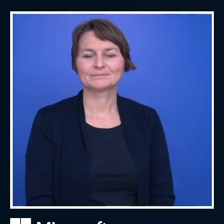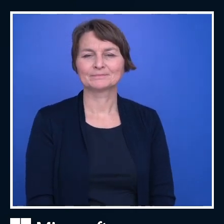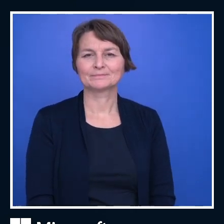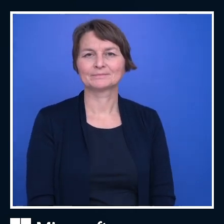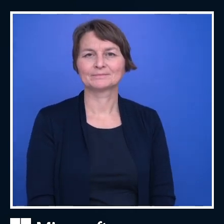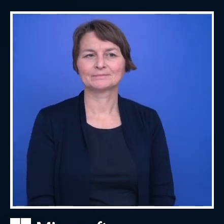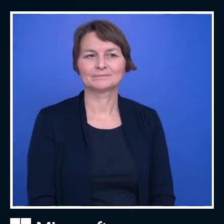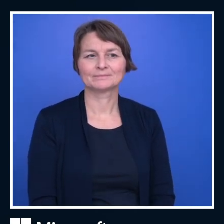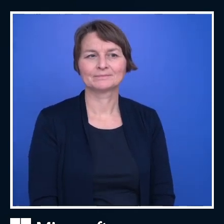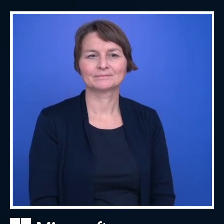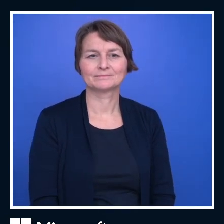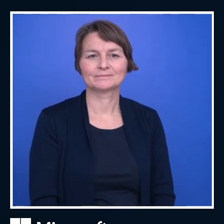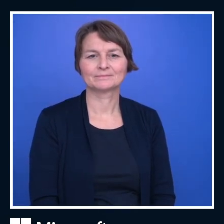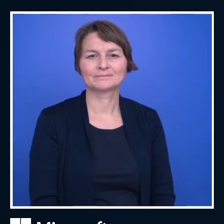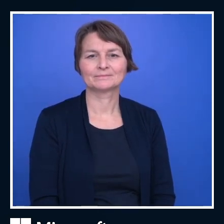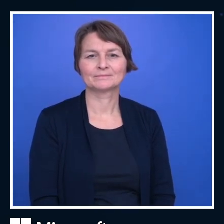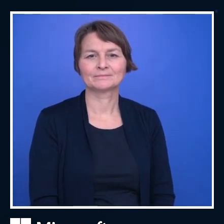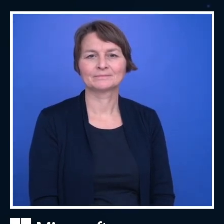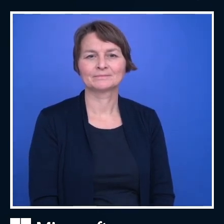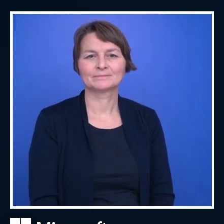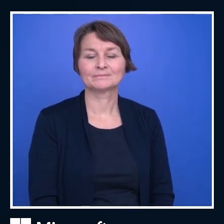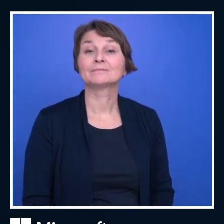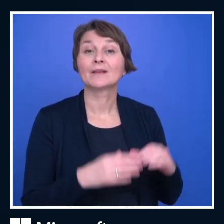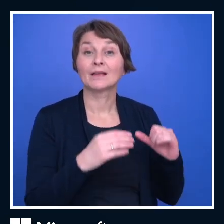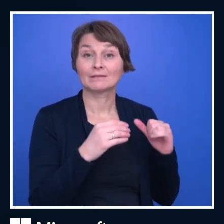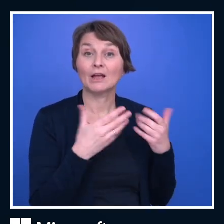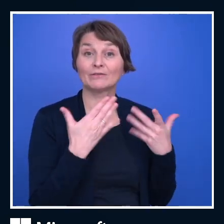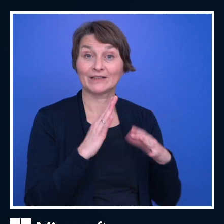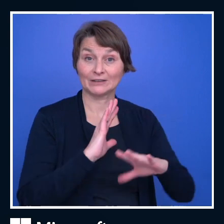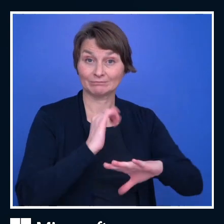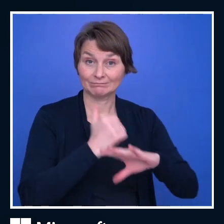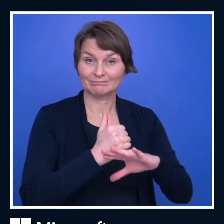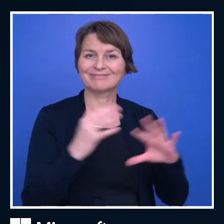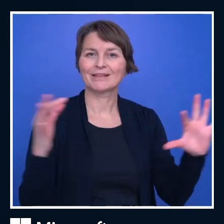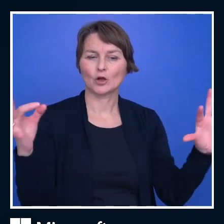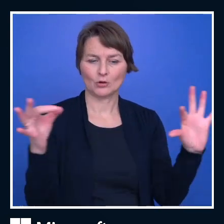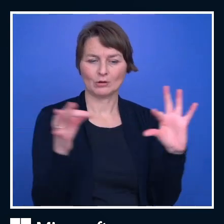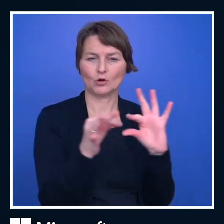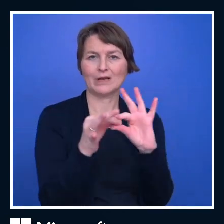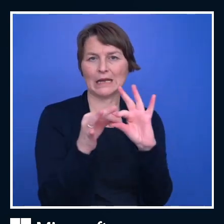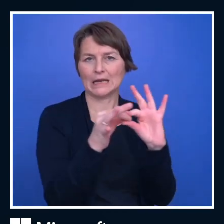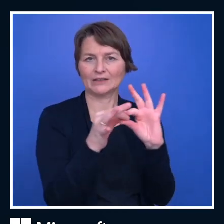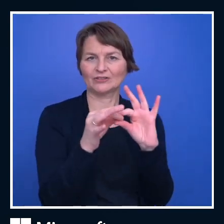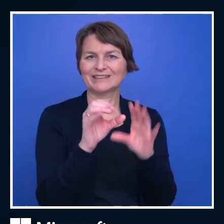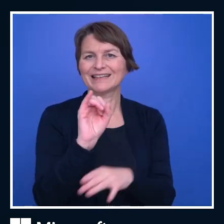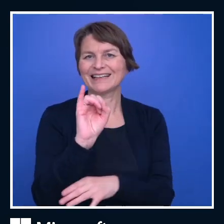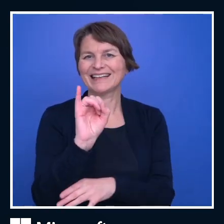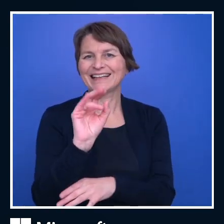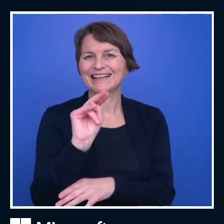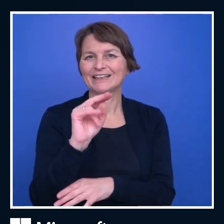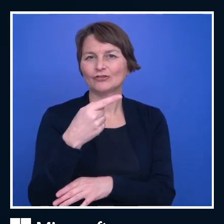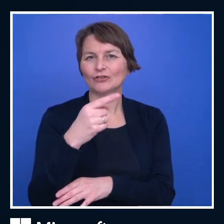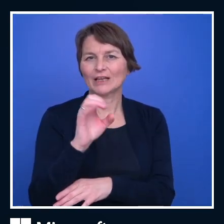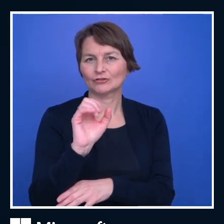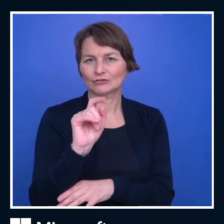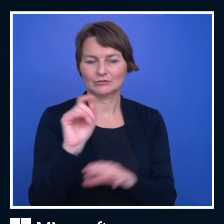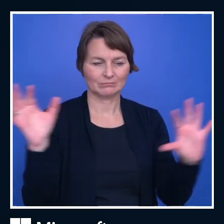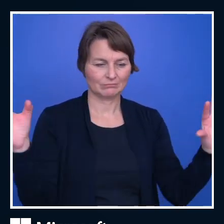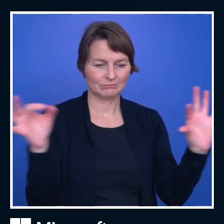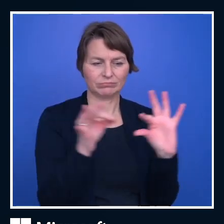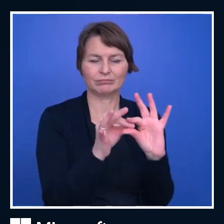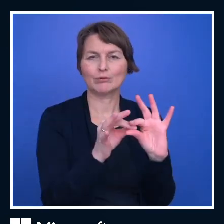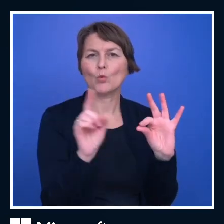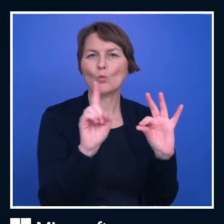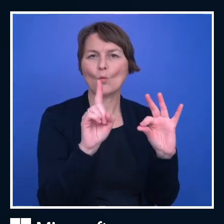our connection to our storage or ingestion mode. Now we want to enrich. Okay. Now the next step of this